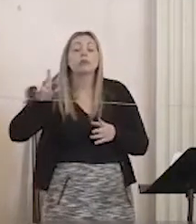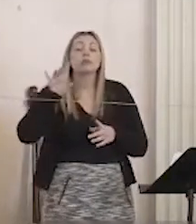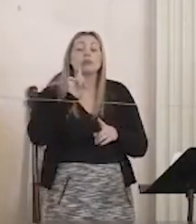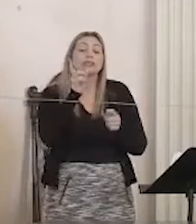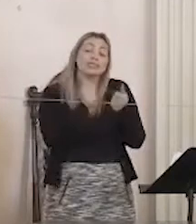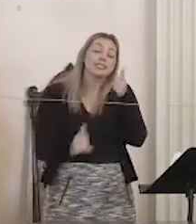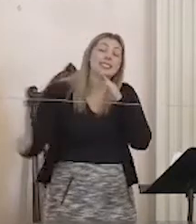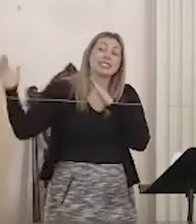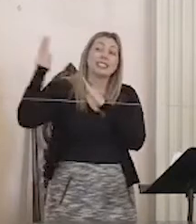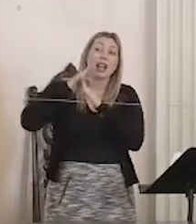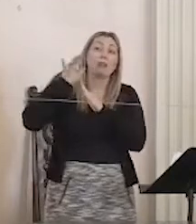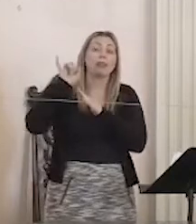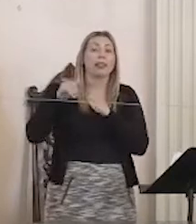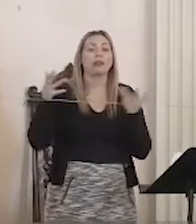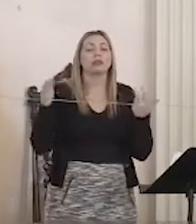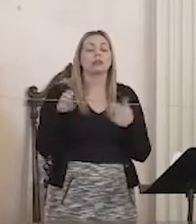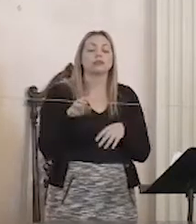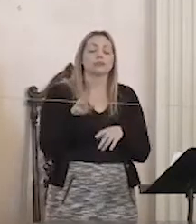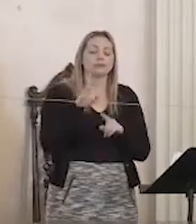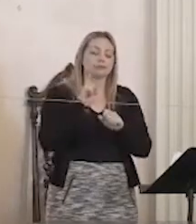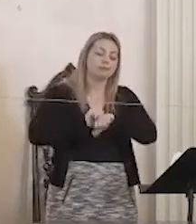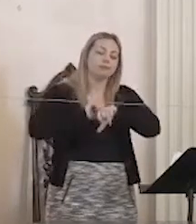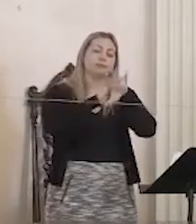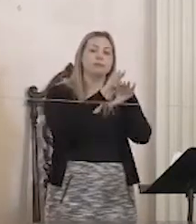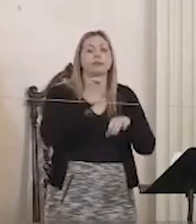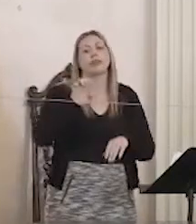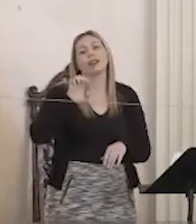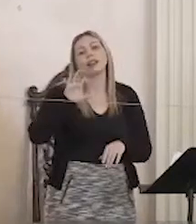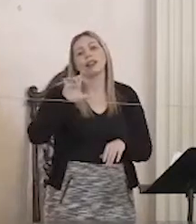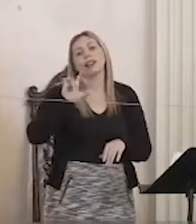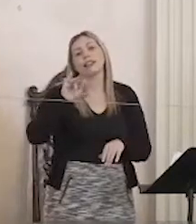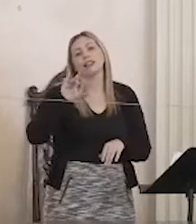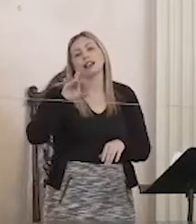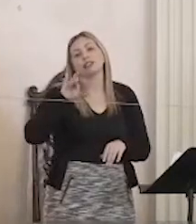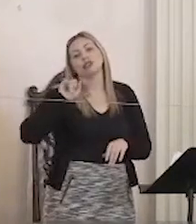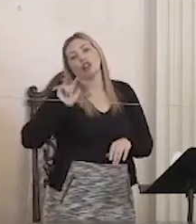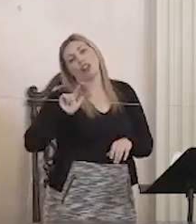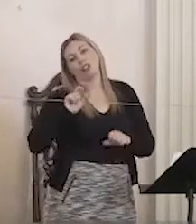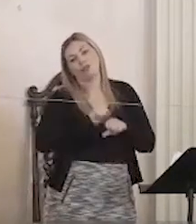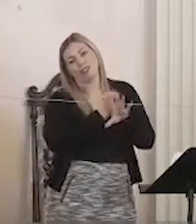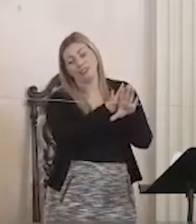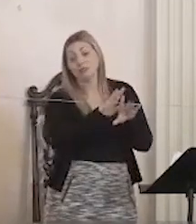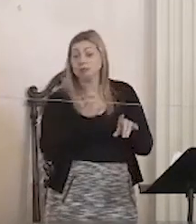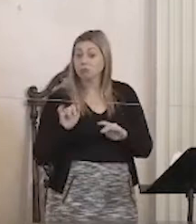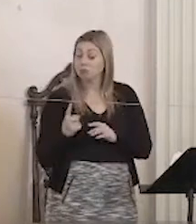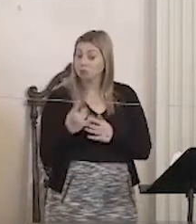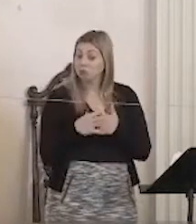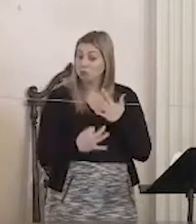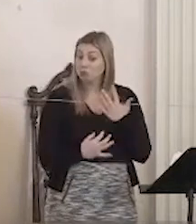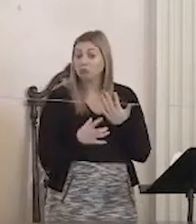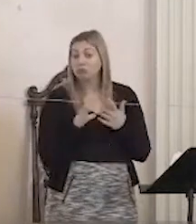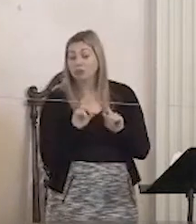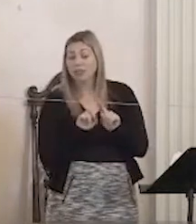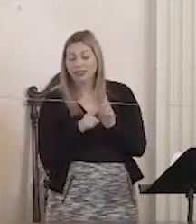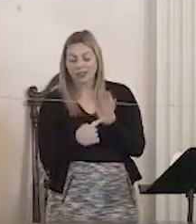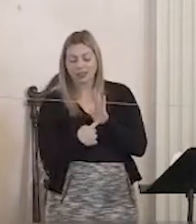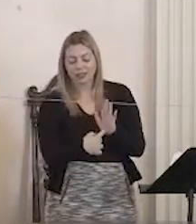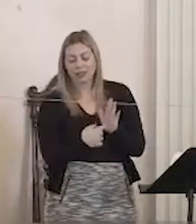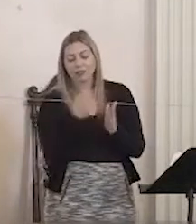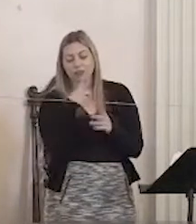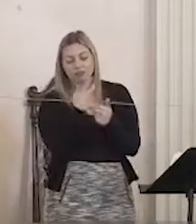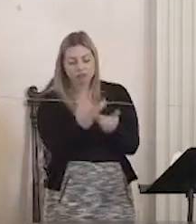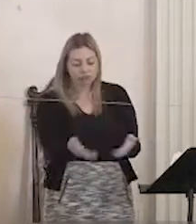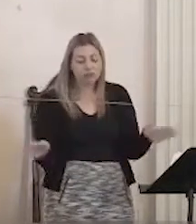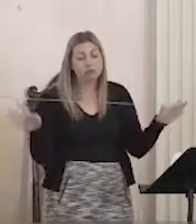of this ecclesiastical mountain. It's an option, and it's an example of how wide open